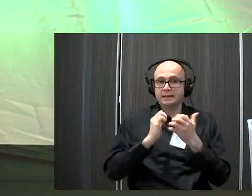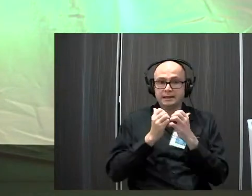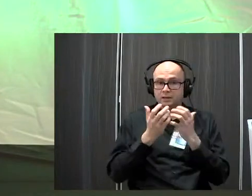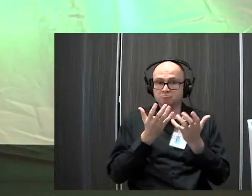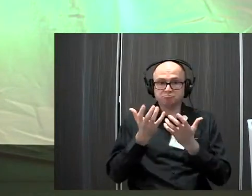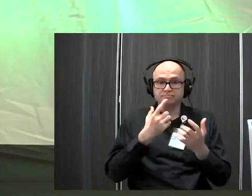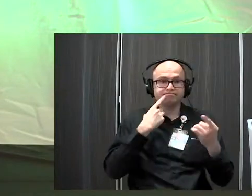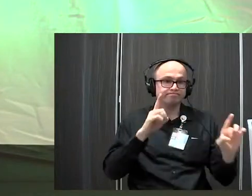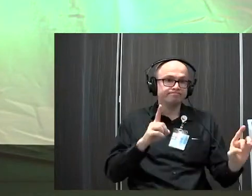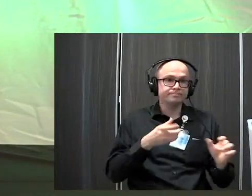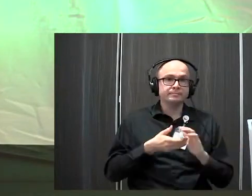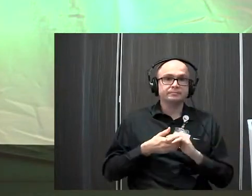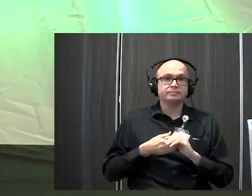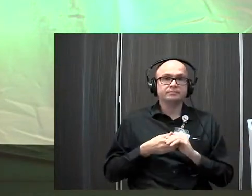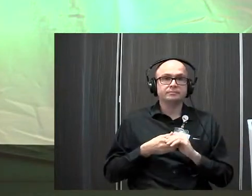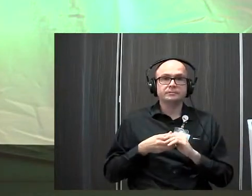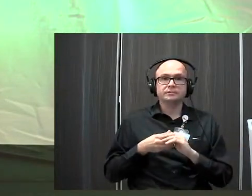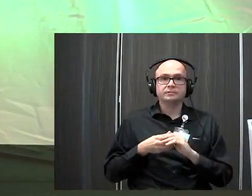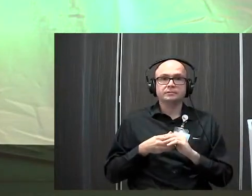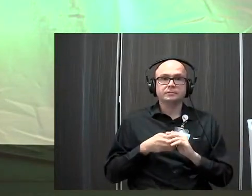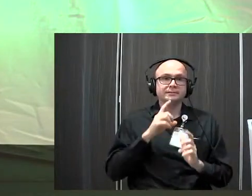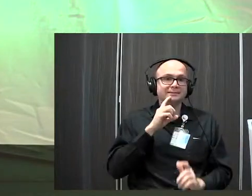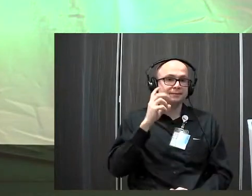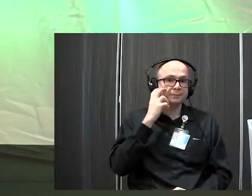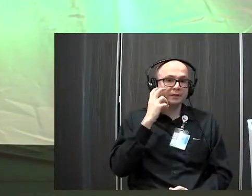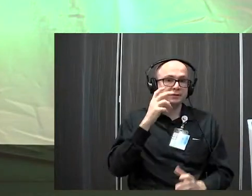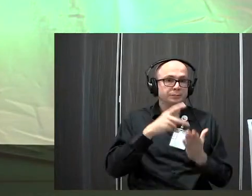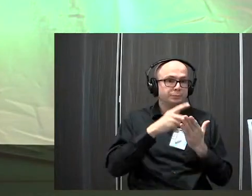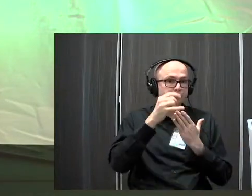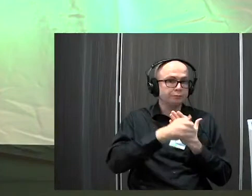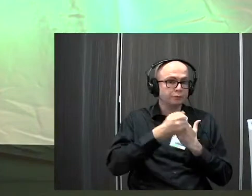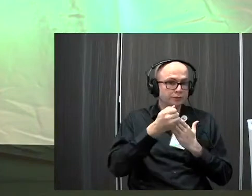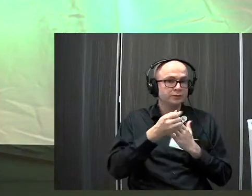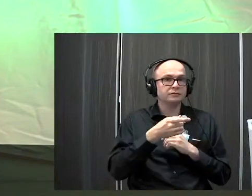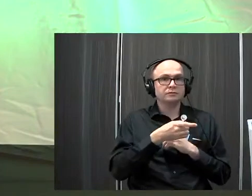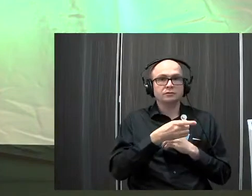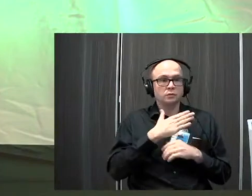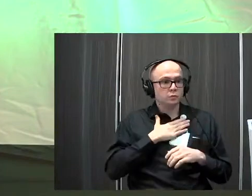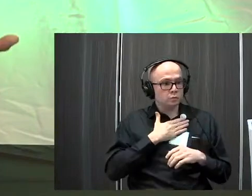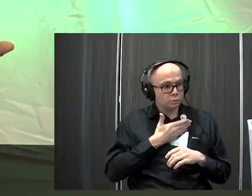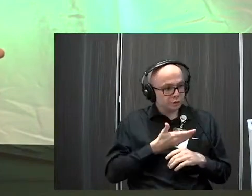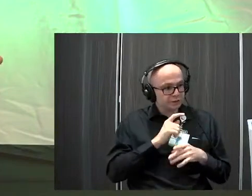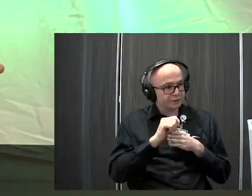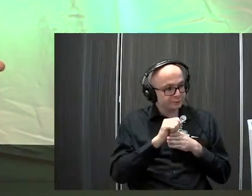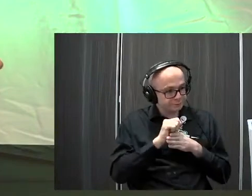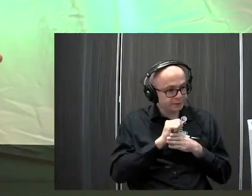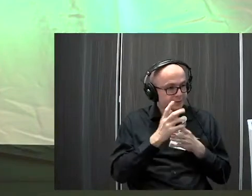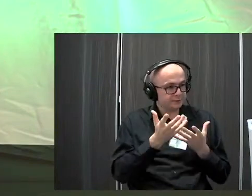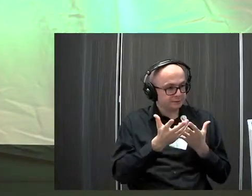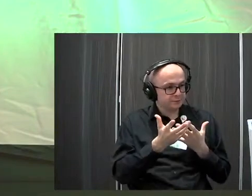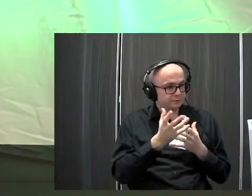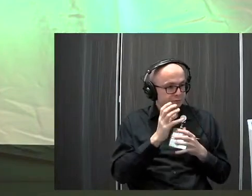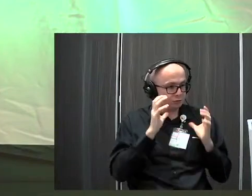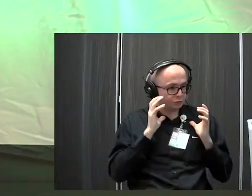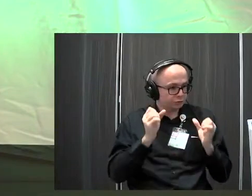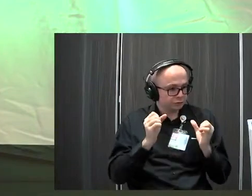is consult with your deafblind project and ask if they would be willing to do a training on charge syndrome to the